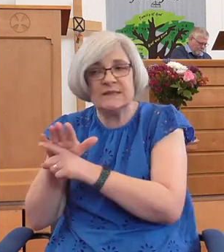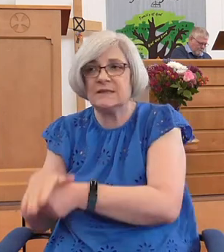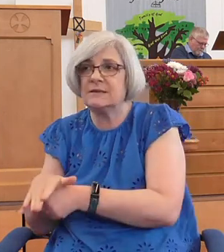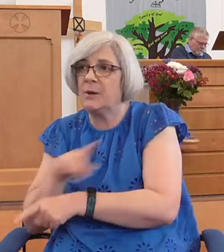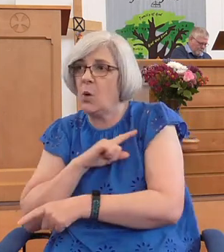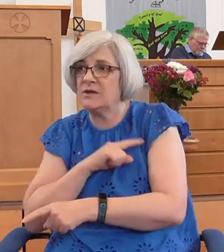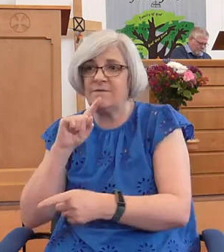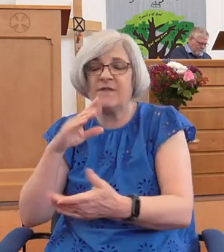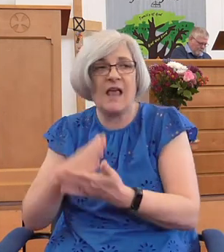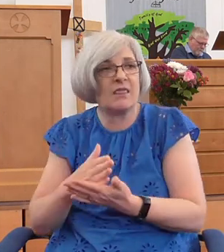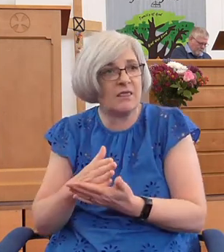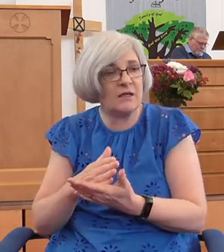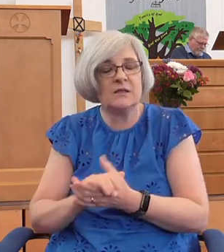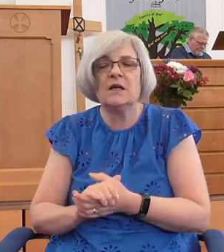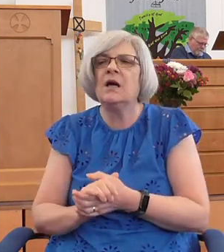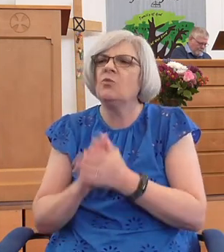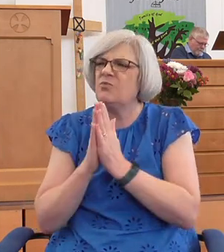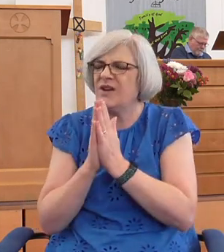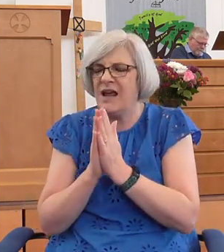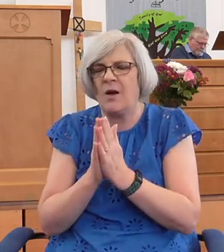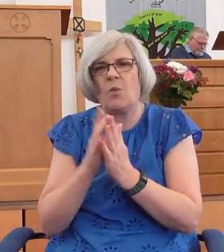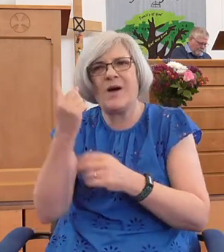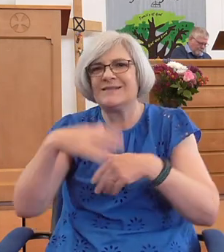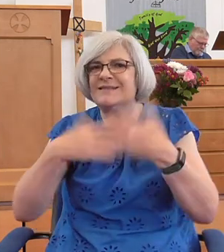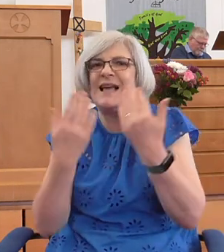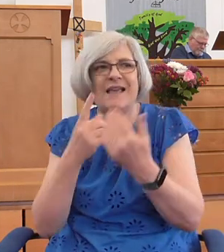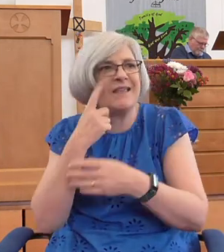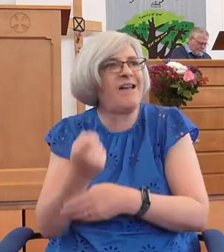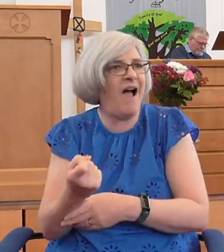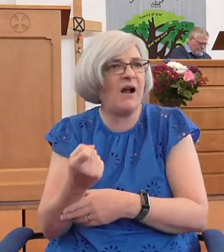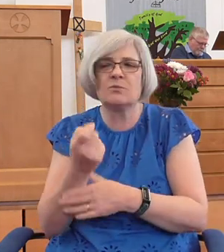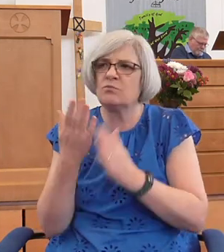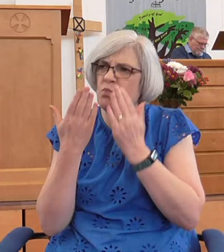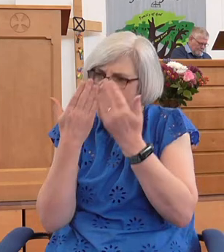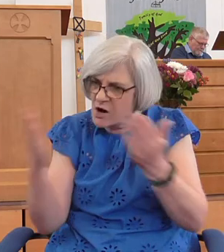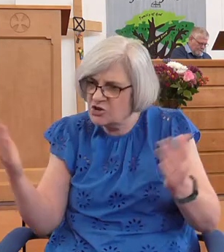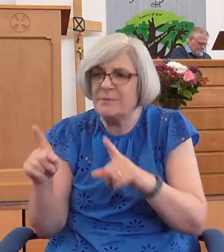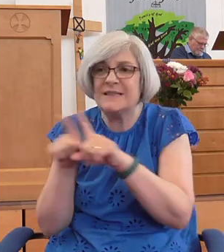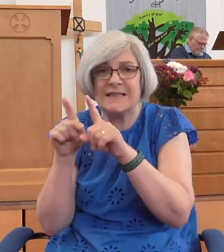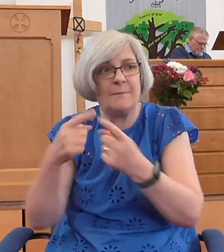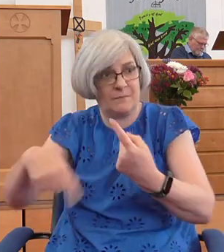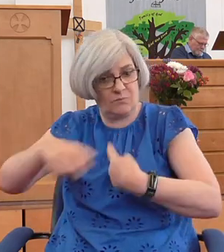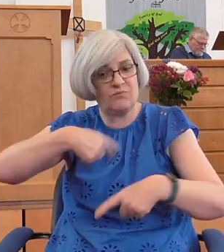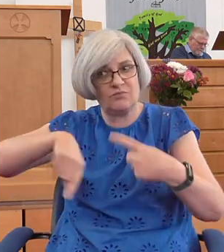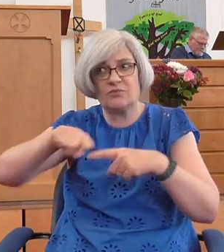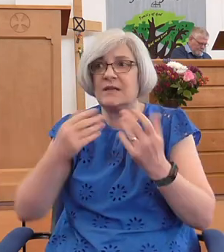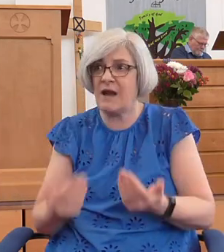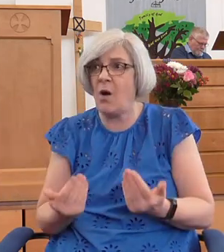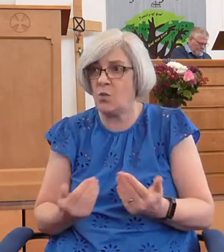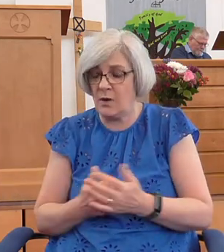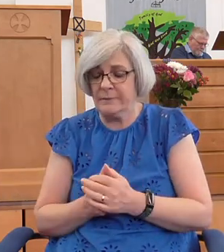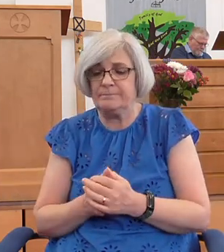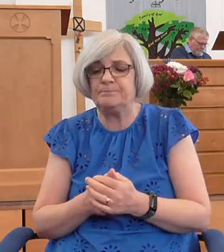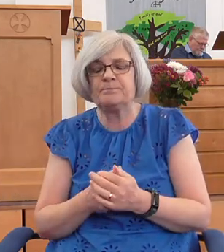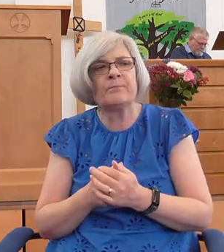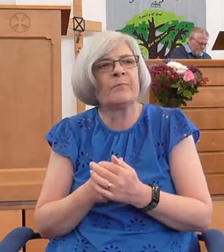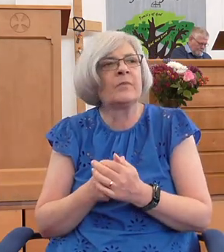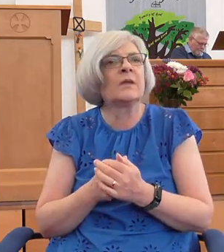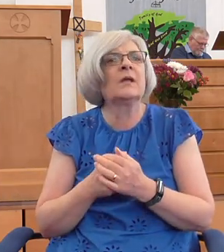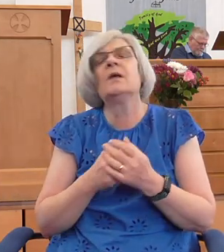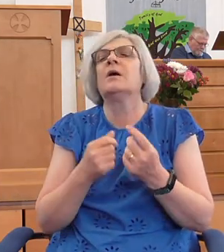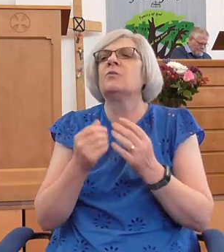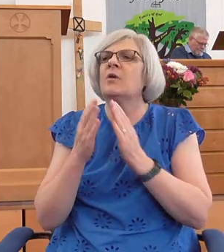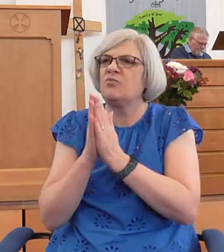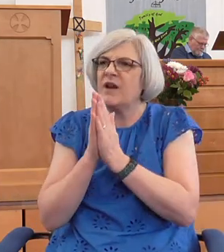will someday be allowed to worship you, just as we do, without fear of being found to be criminals in the process. We pray that you would give